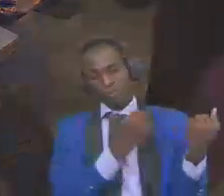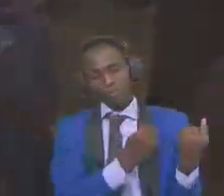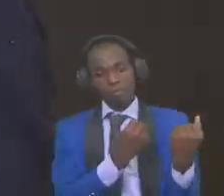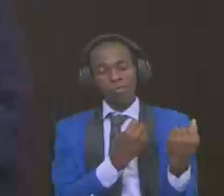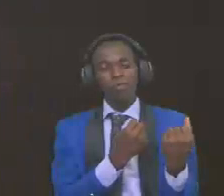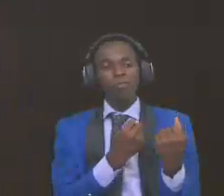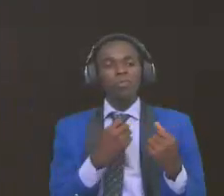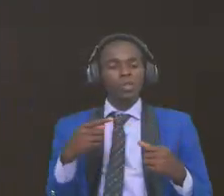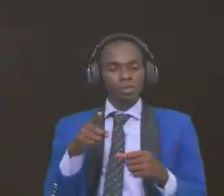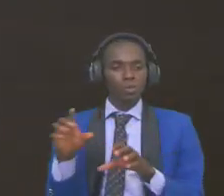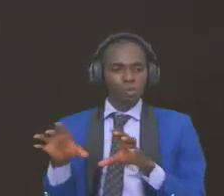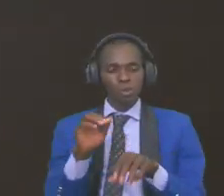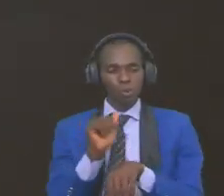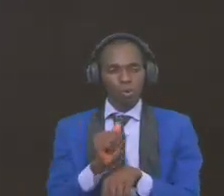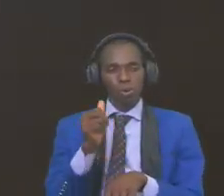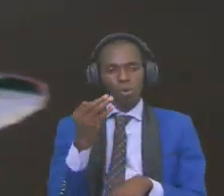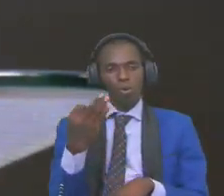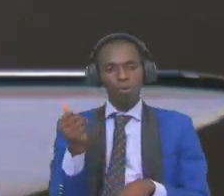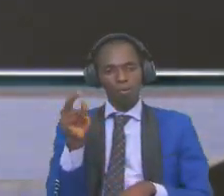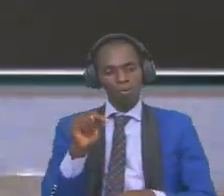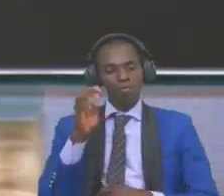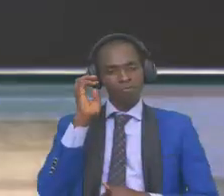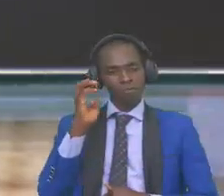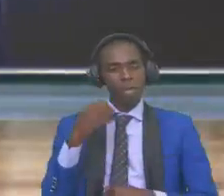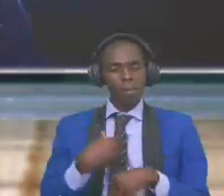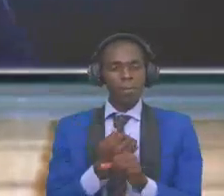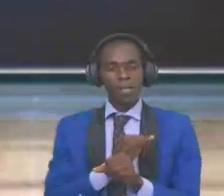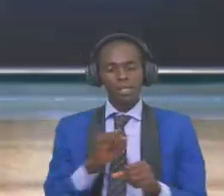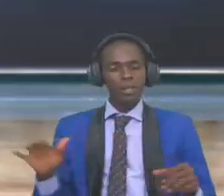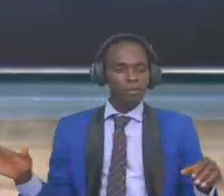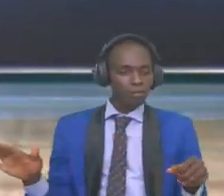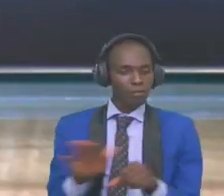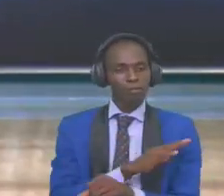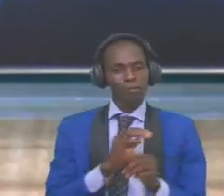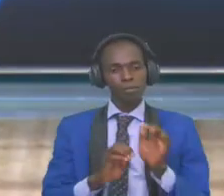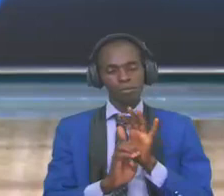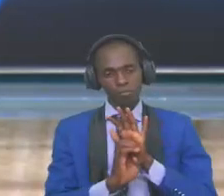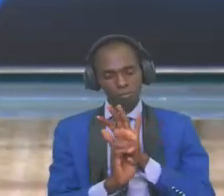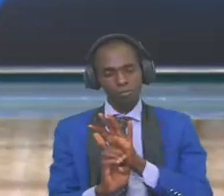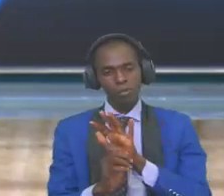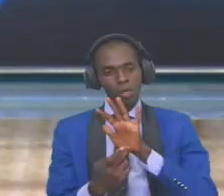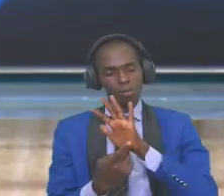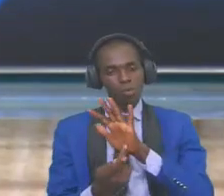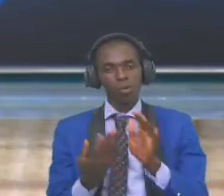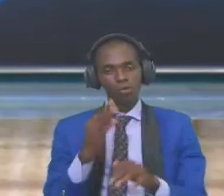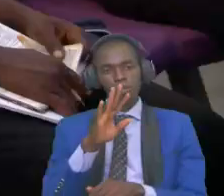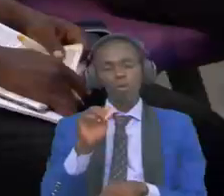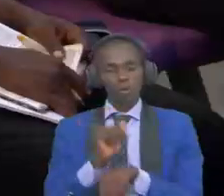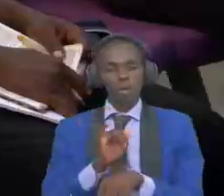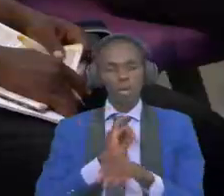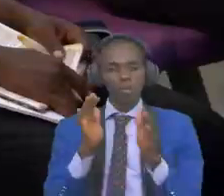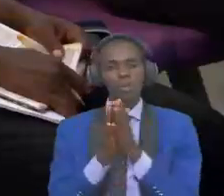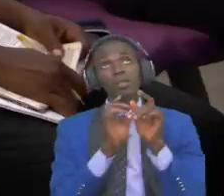work of an evangelist. Make full proof of thy ministry. The Lord will help